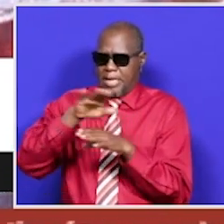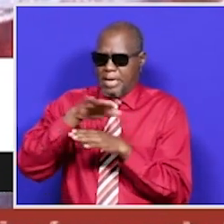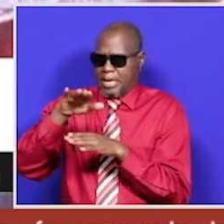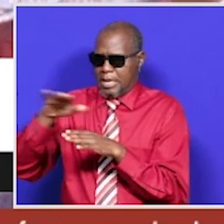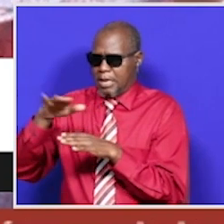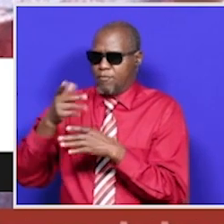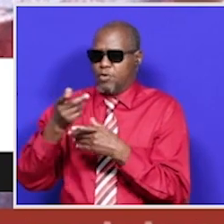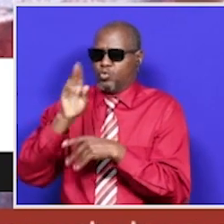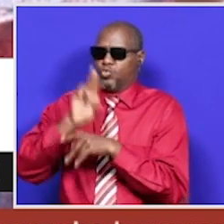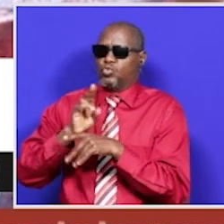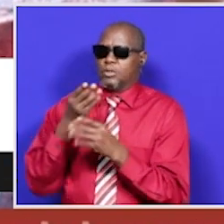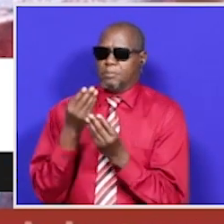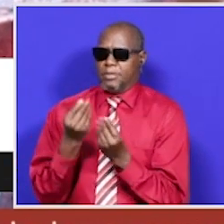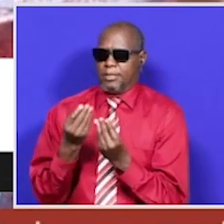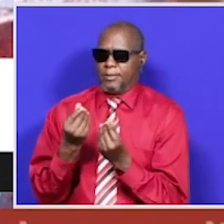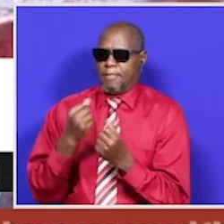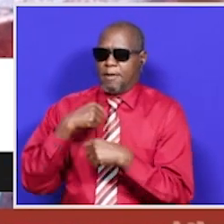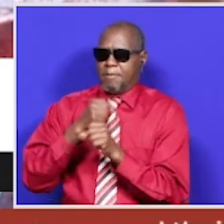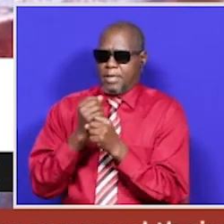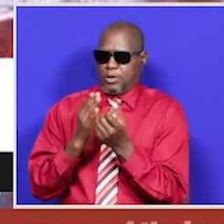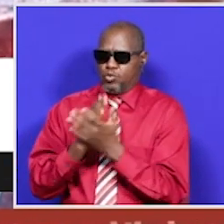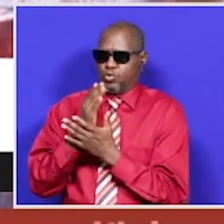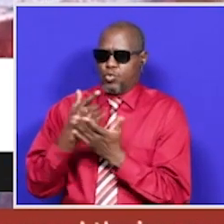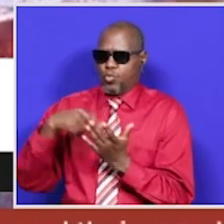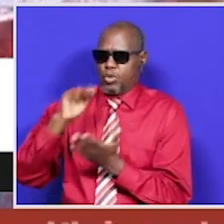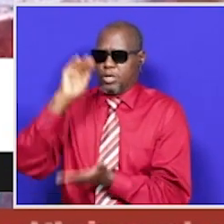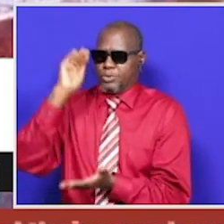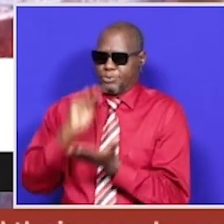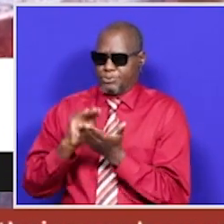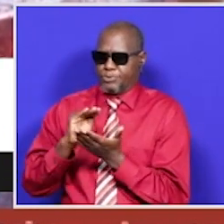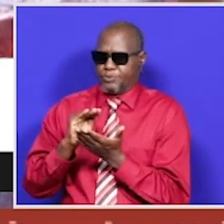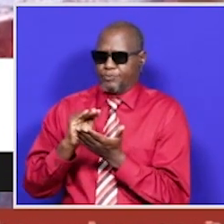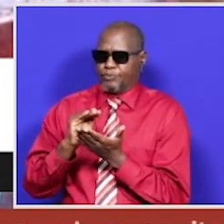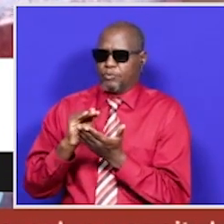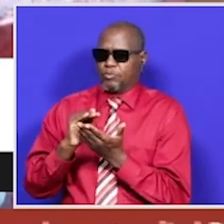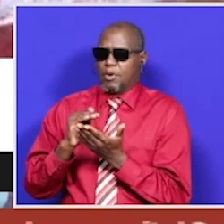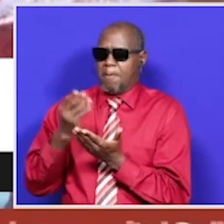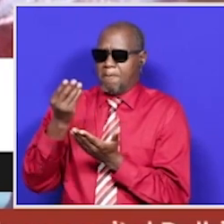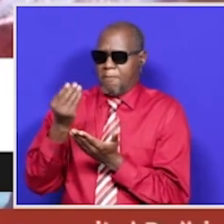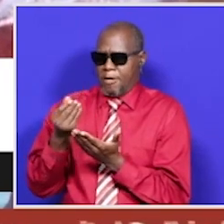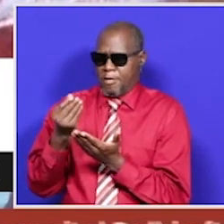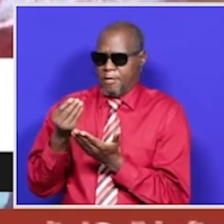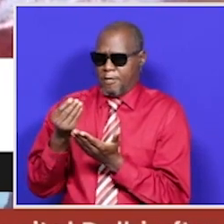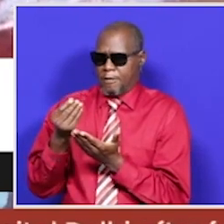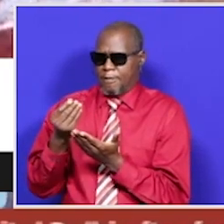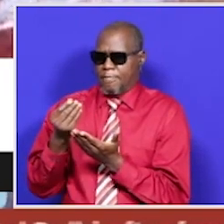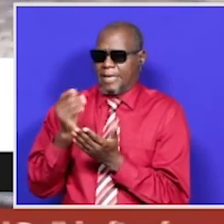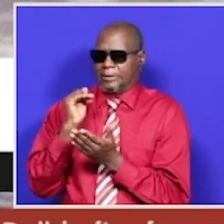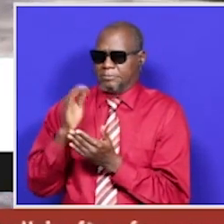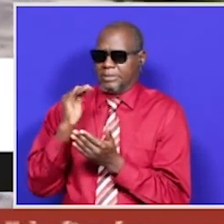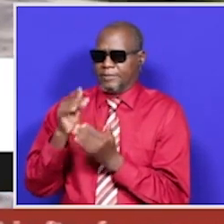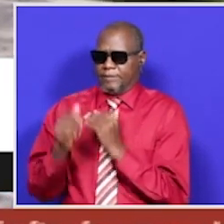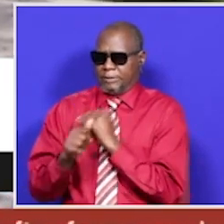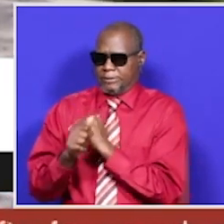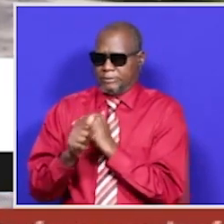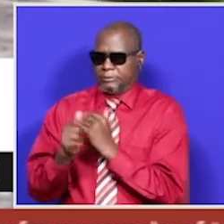spending, make sure that we reduce the accumulation of expensive debt.